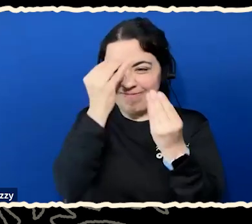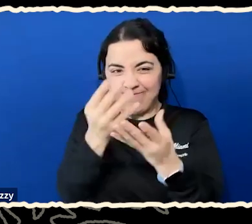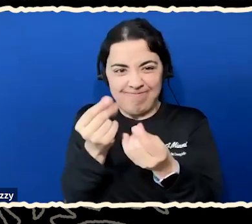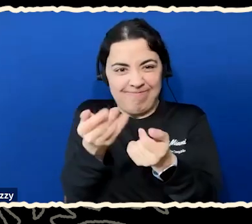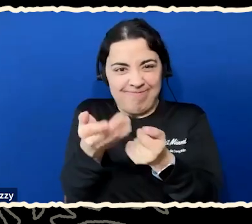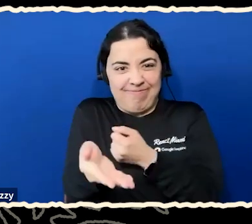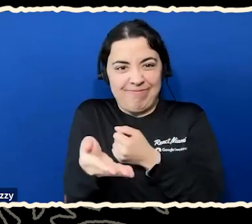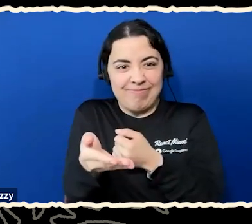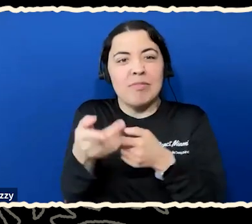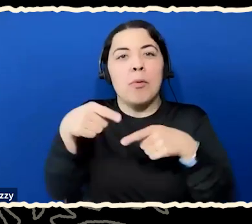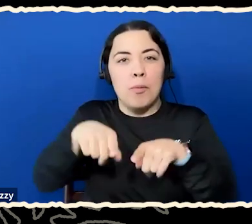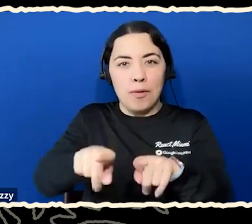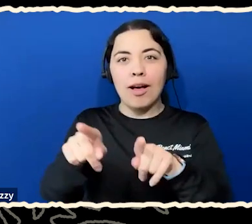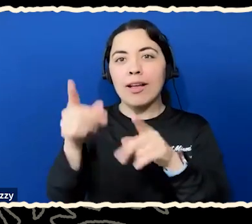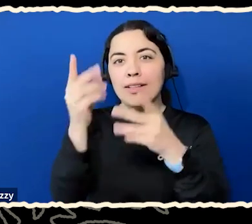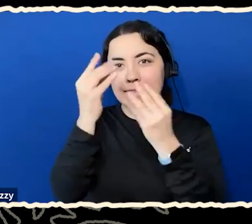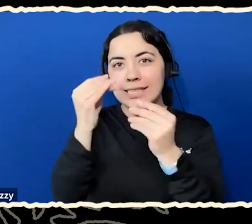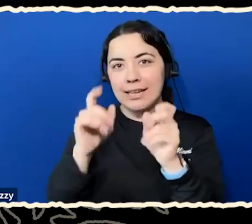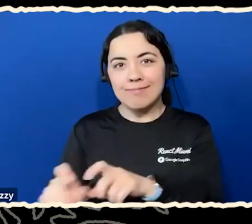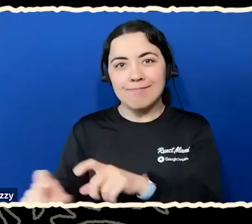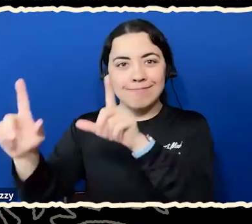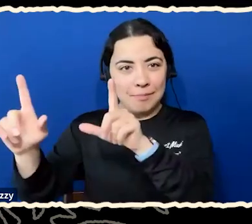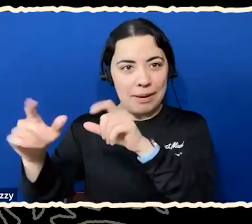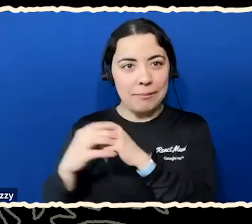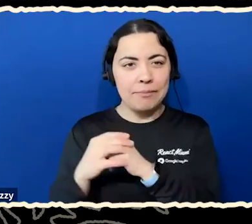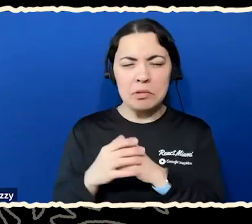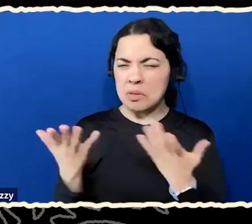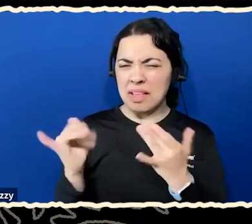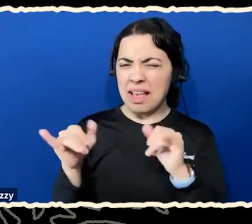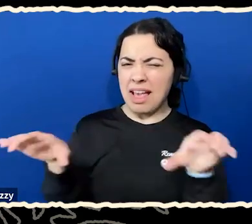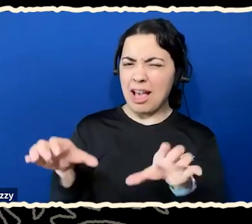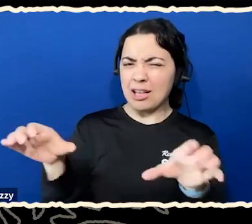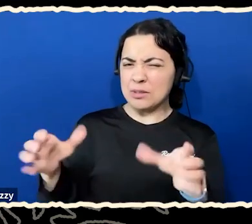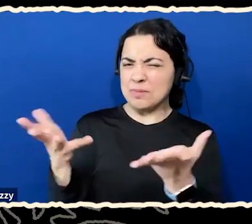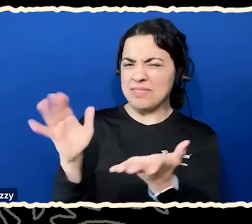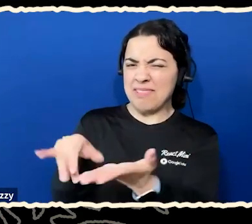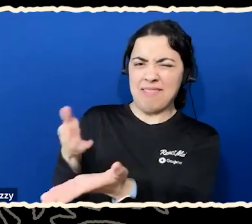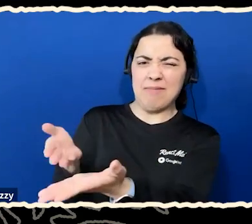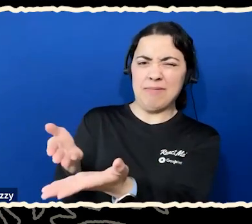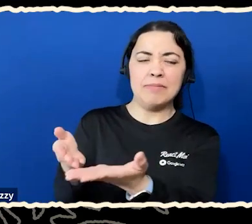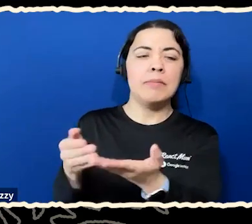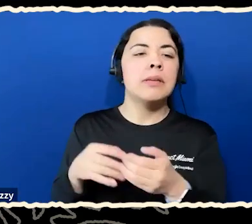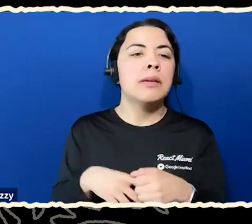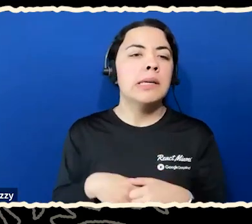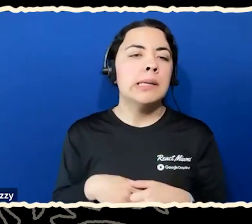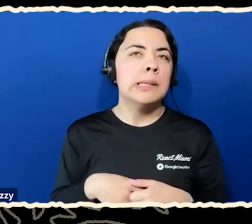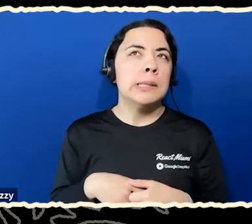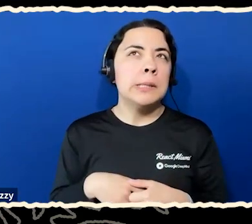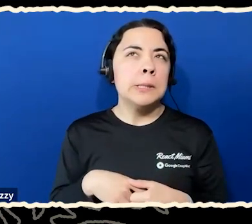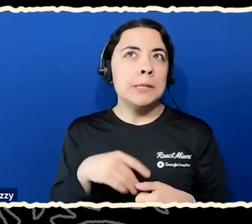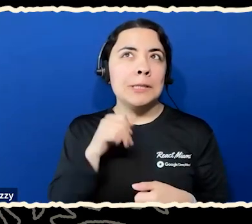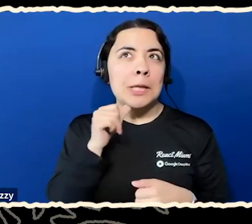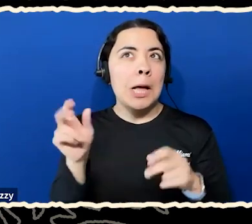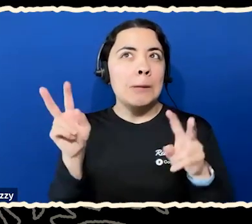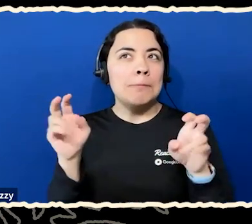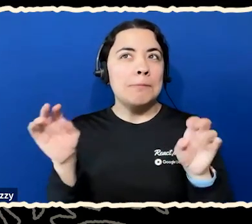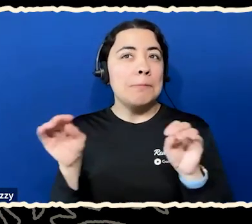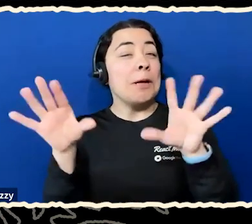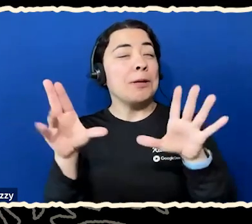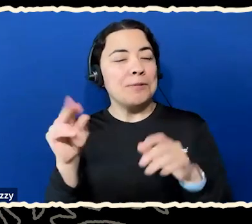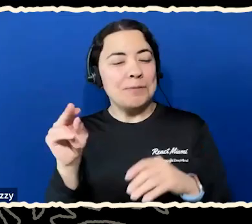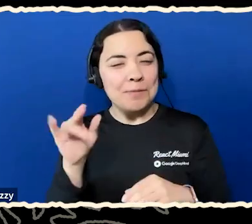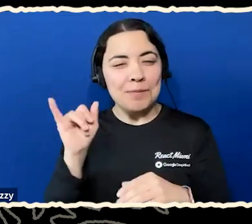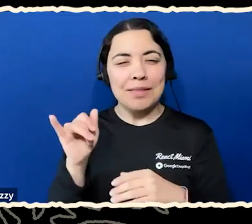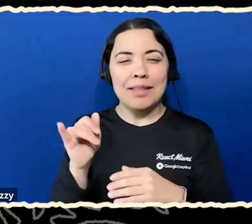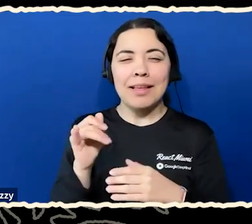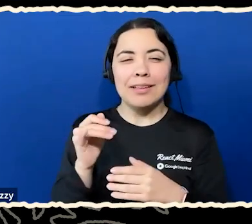action? It's not really that magical. It's just a property with the name action that is